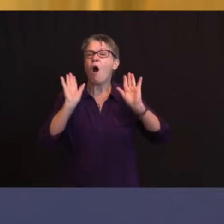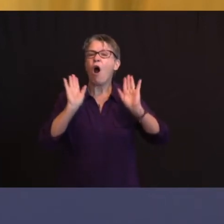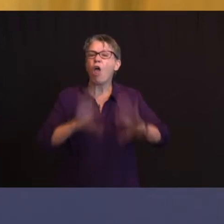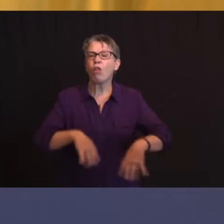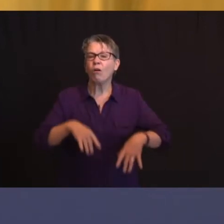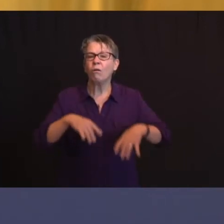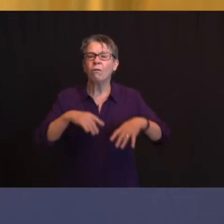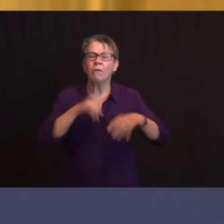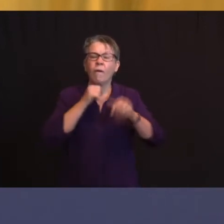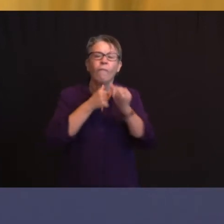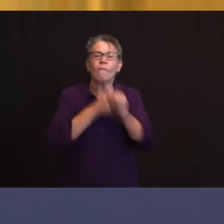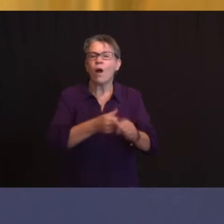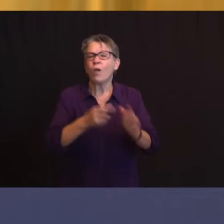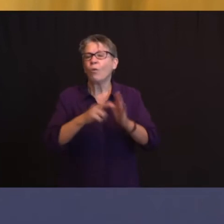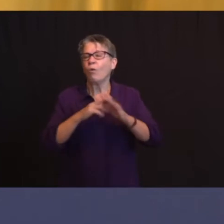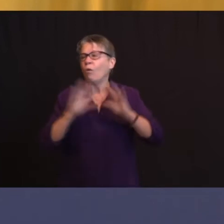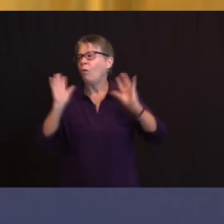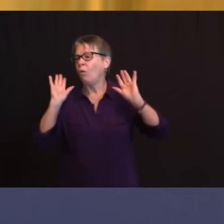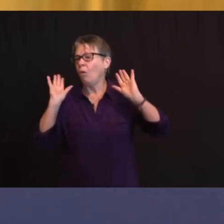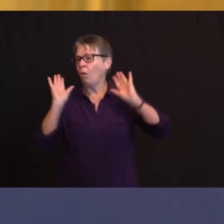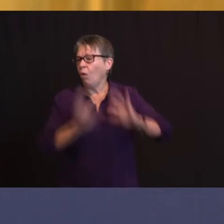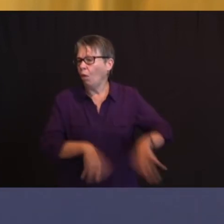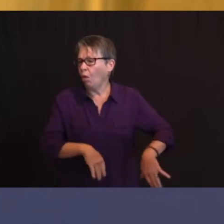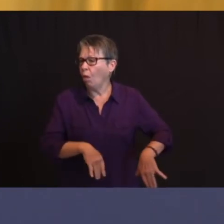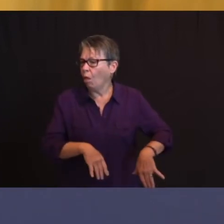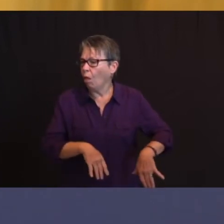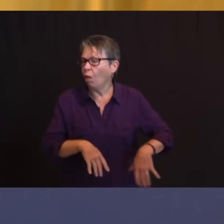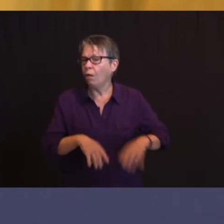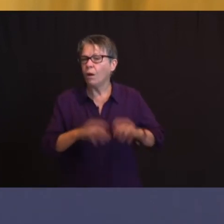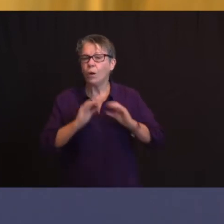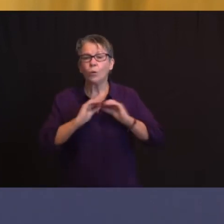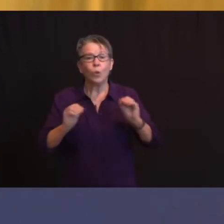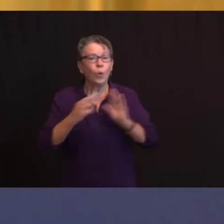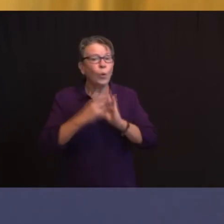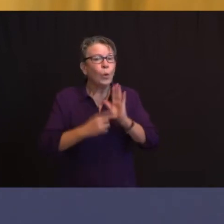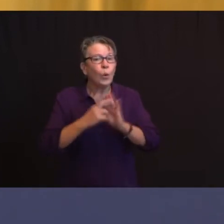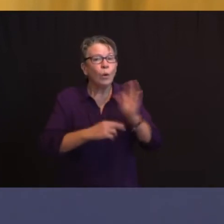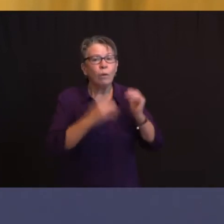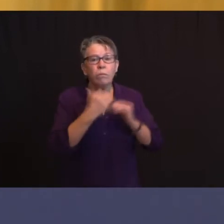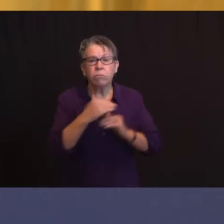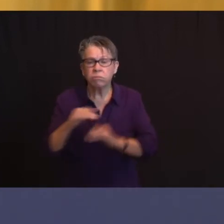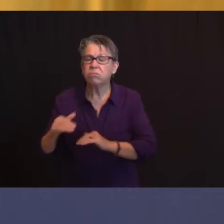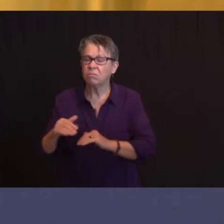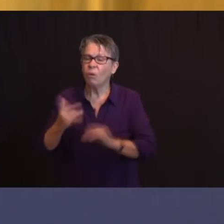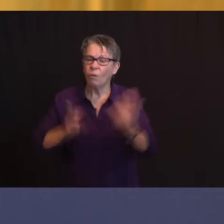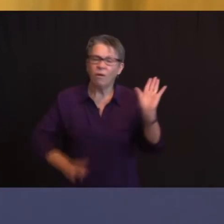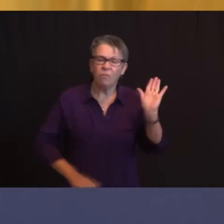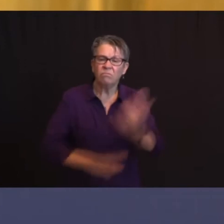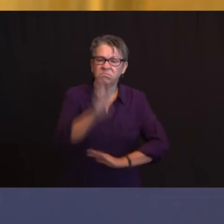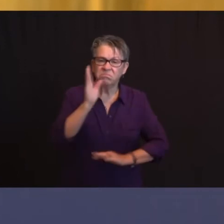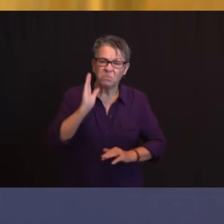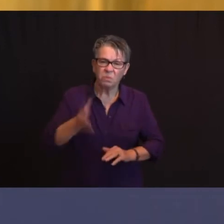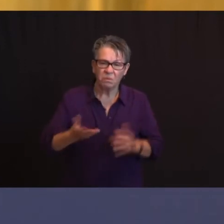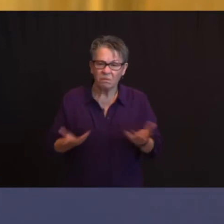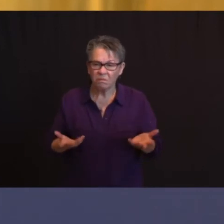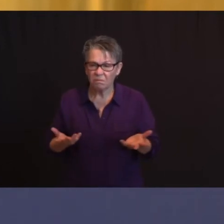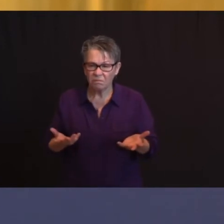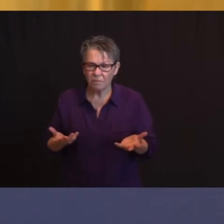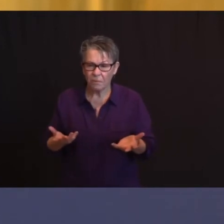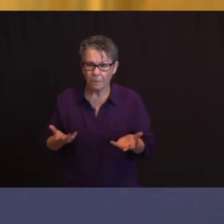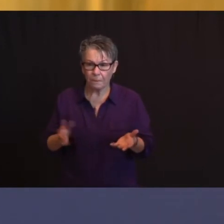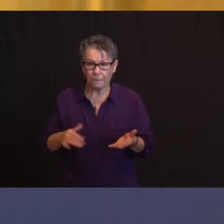take. We think collectively that the steps that we've just announced over the past couple of weeks already should have some sort of an